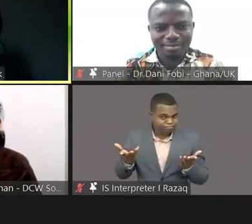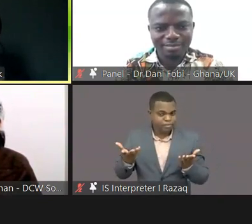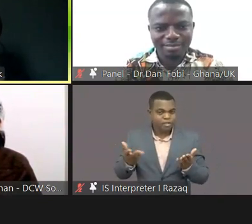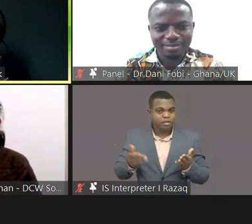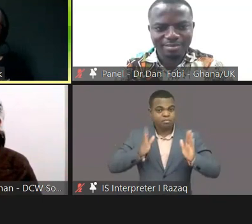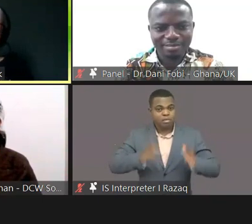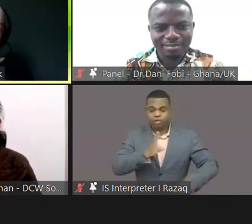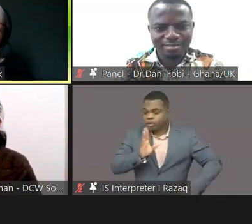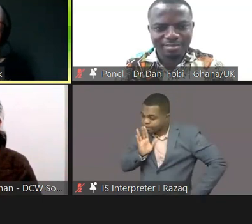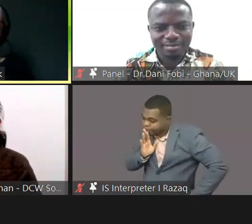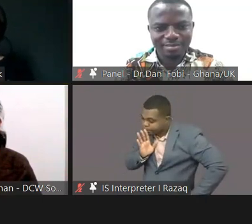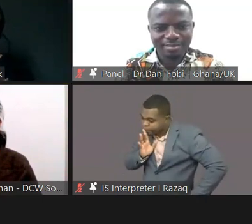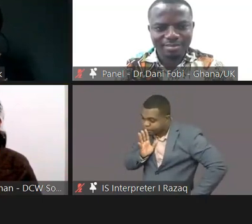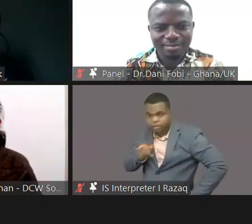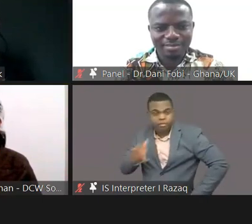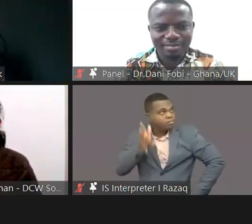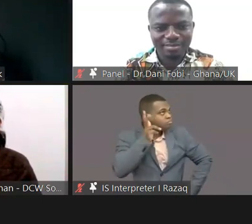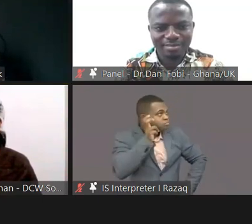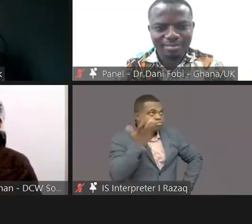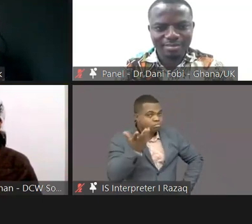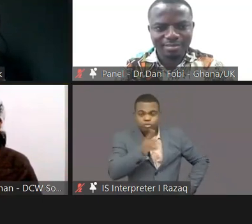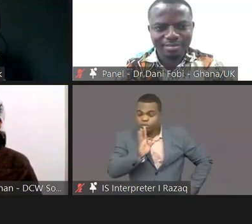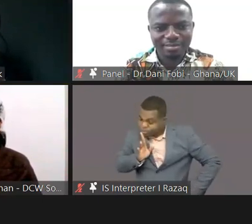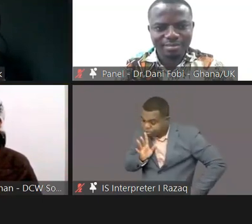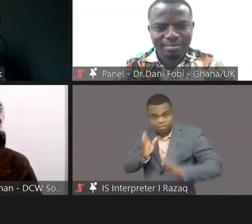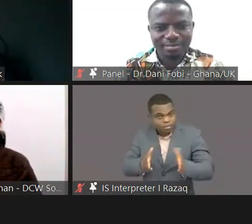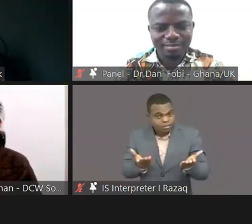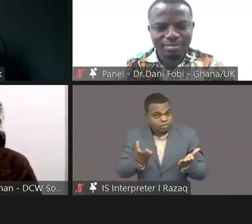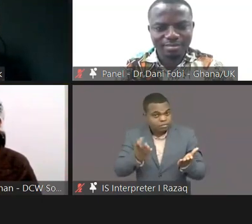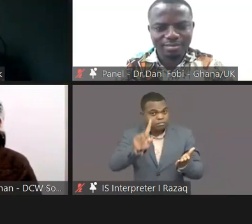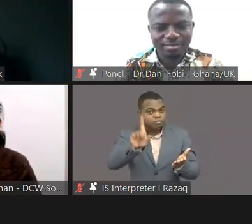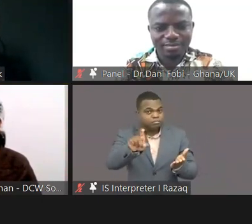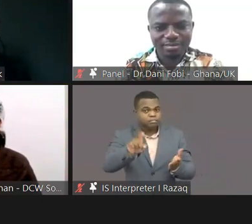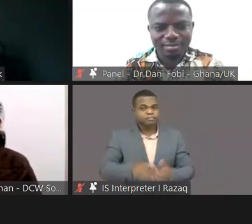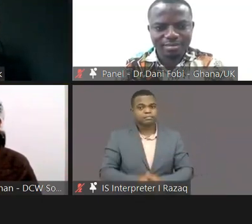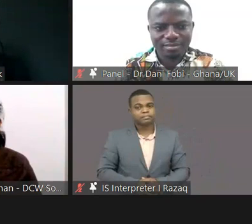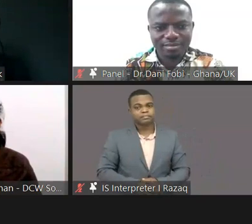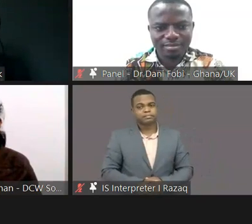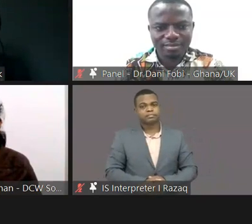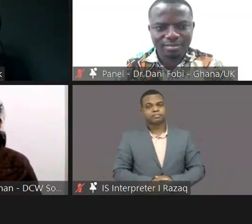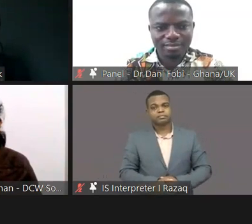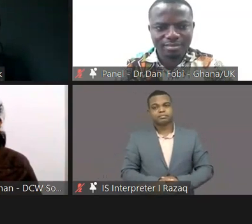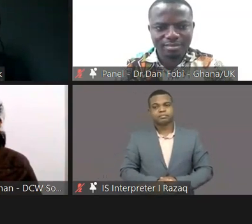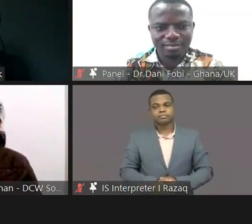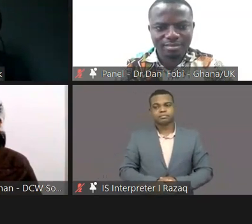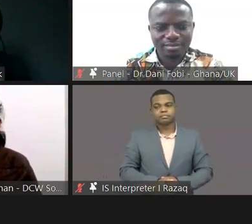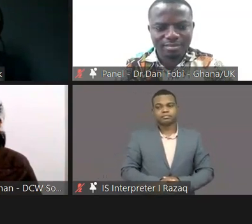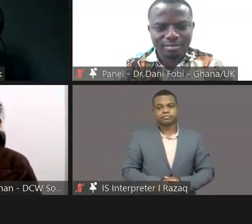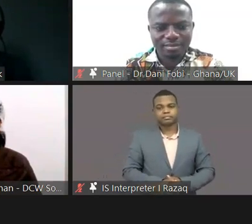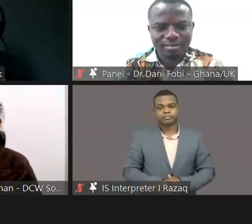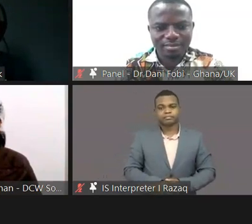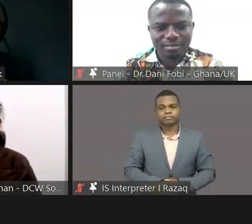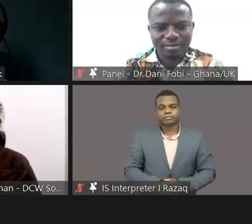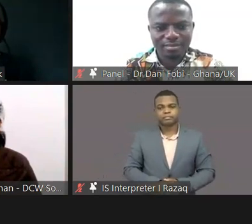Okay. I'm laughing because that's the most hard question I have ever got. Okay,